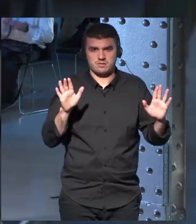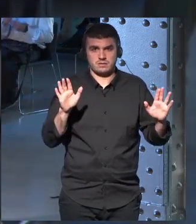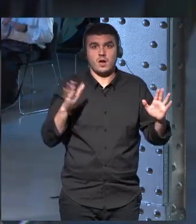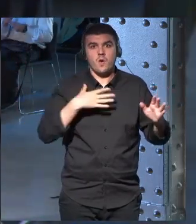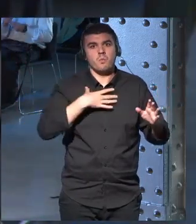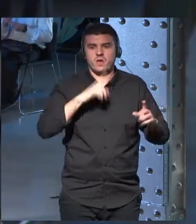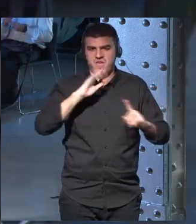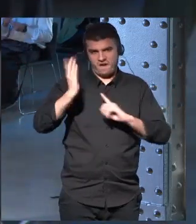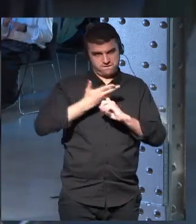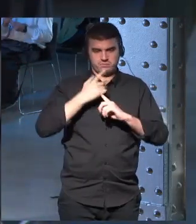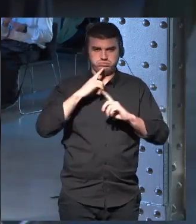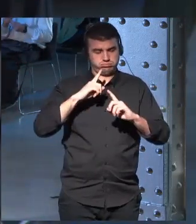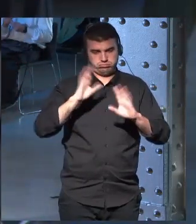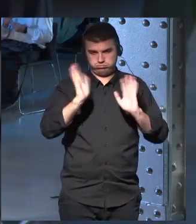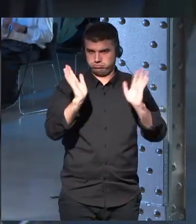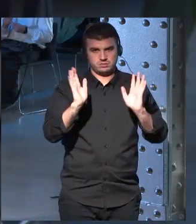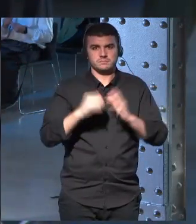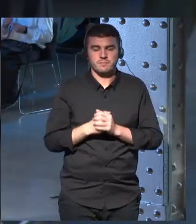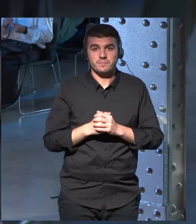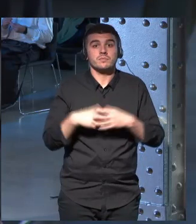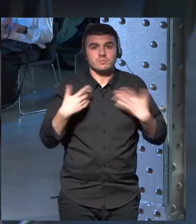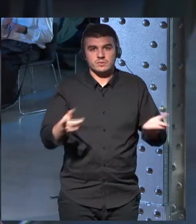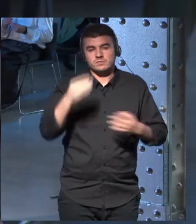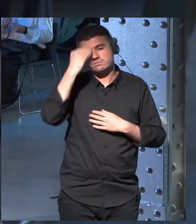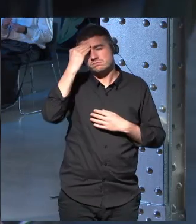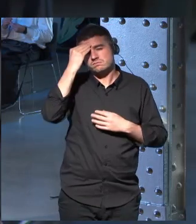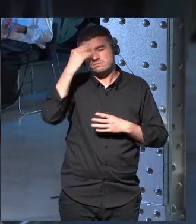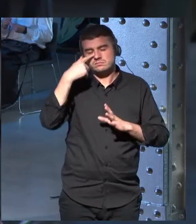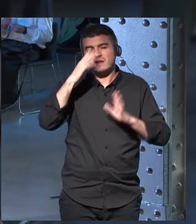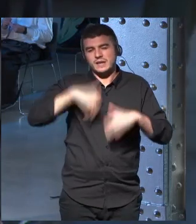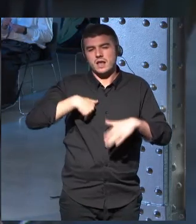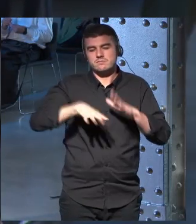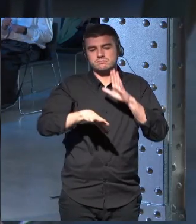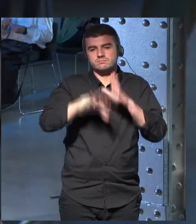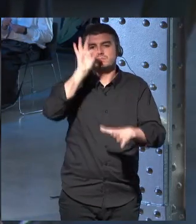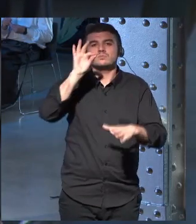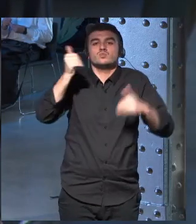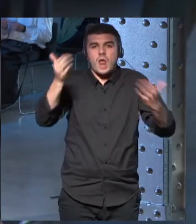So I made a decision that I can only